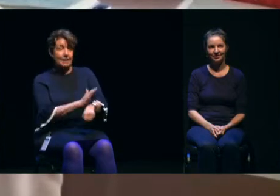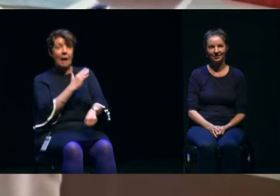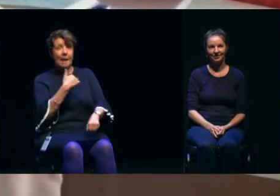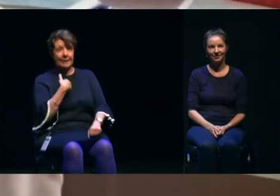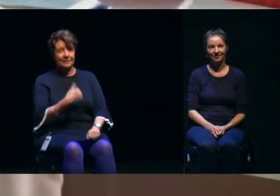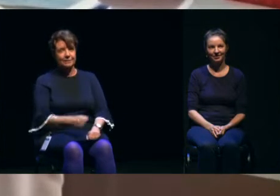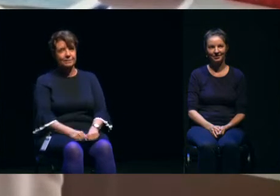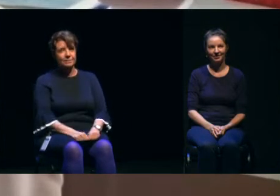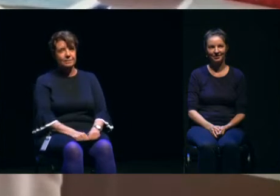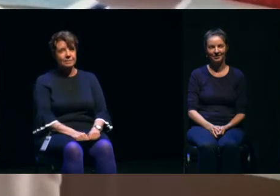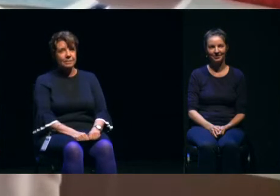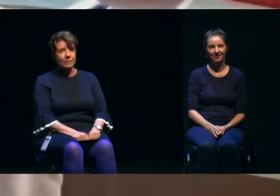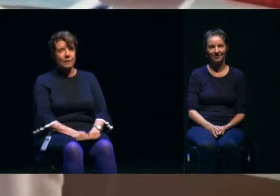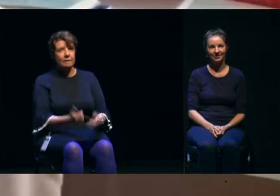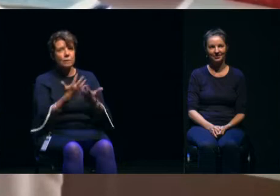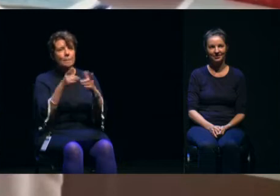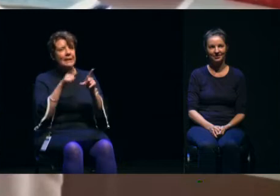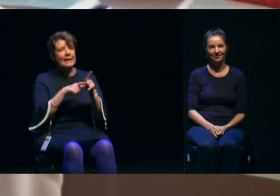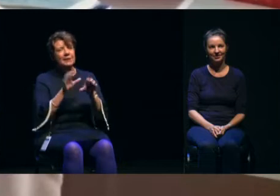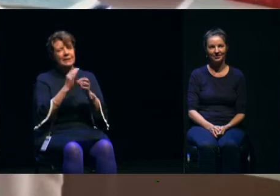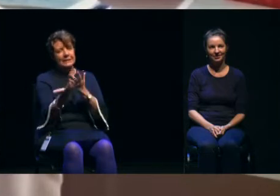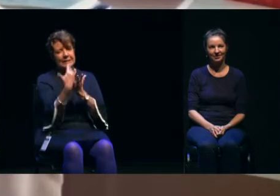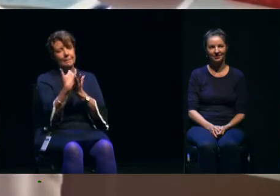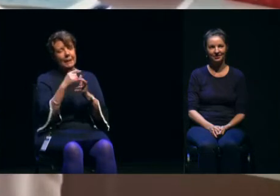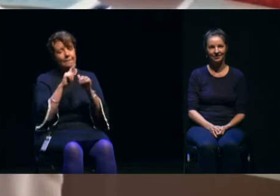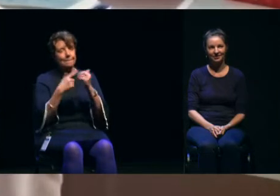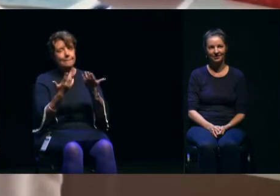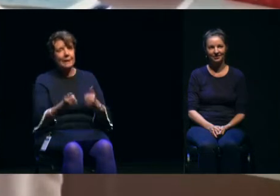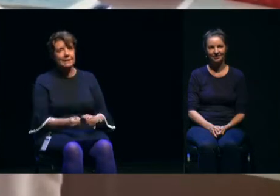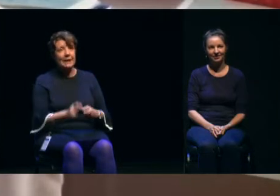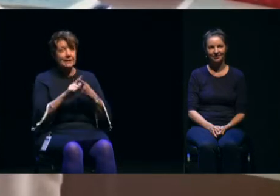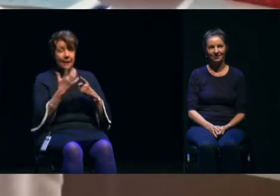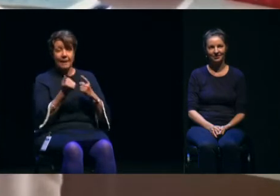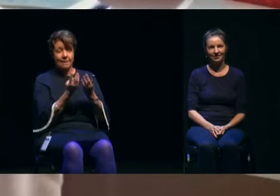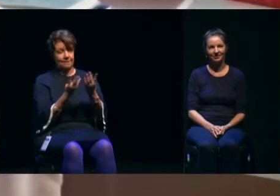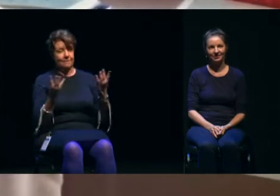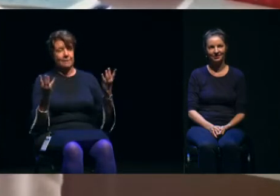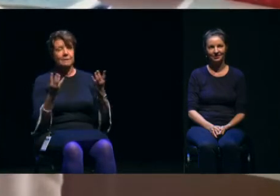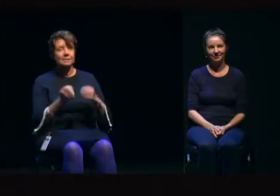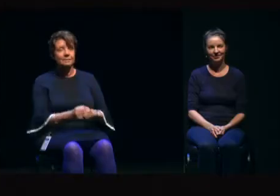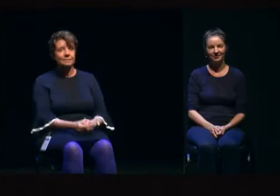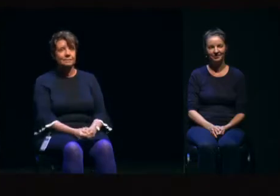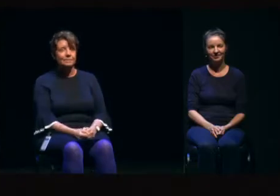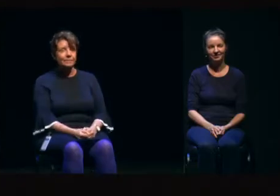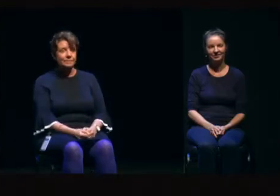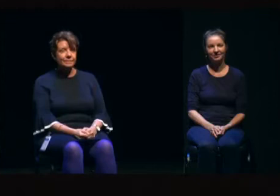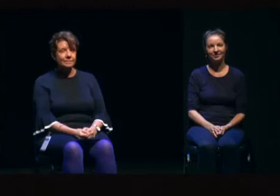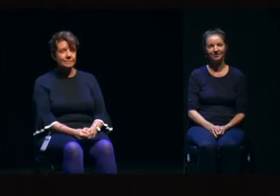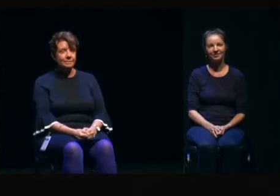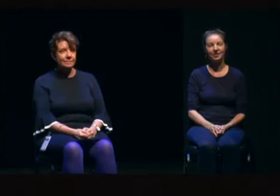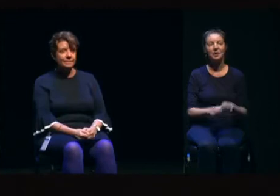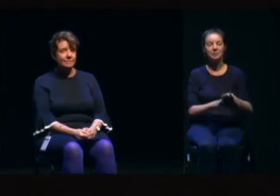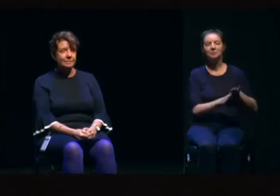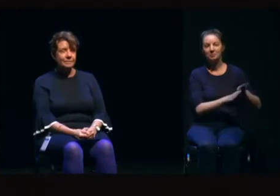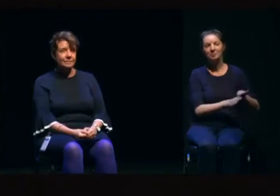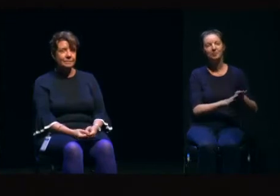So for many years, she has not done it anymore, but I still have the dolls. And apart from voodoo dolls,